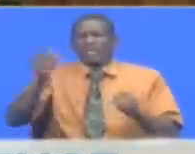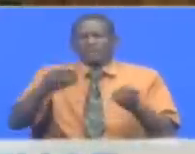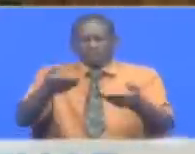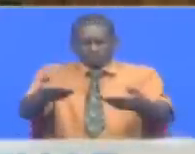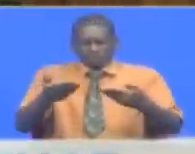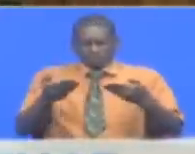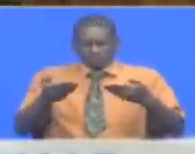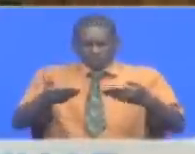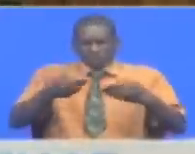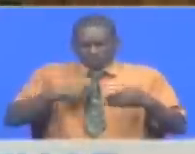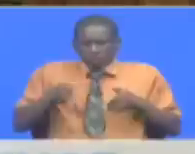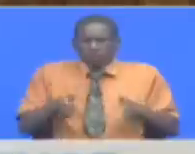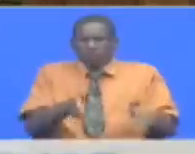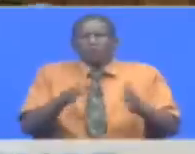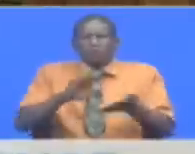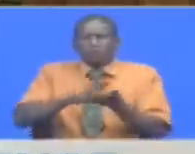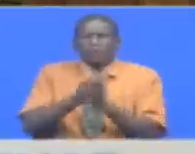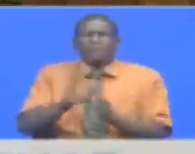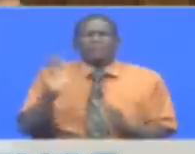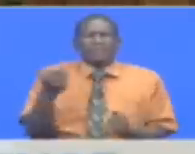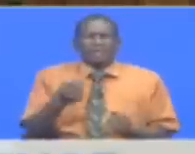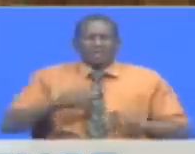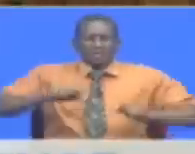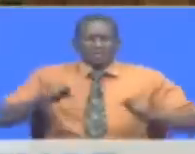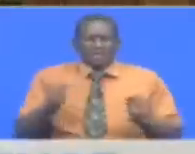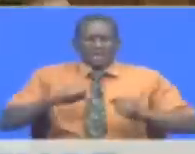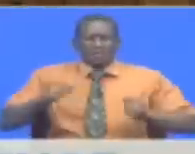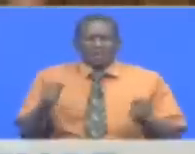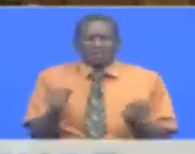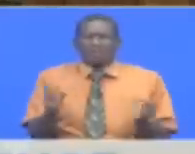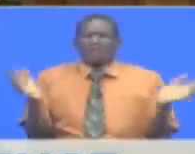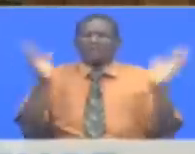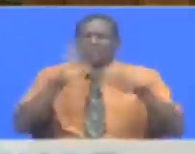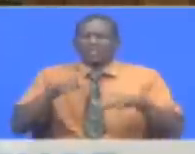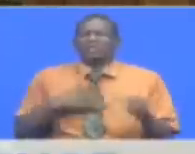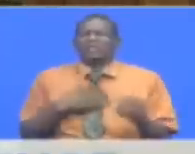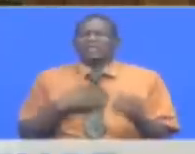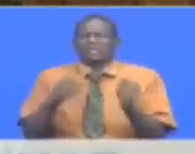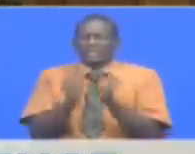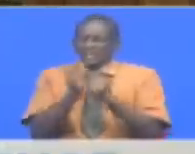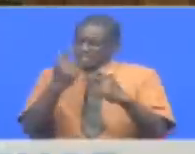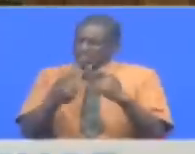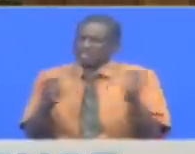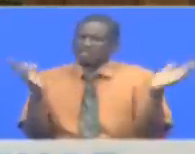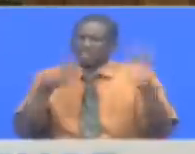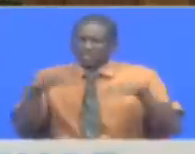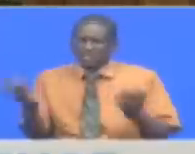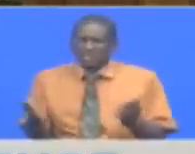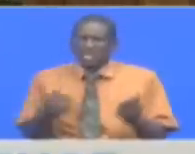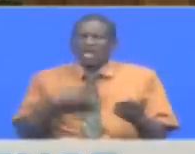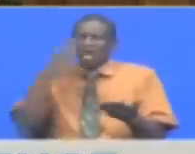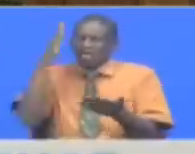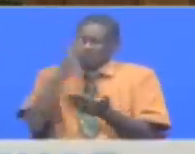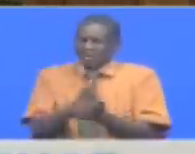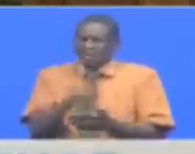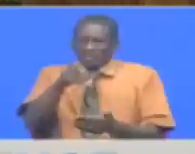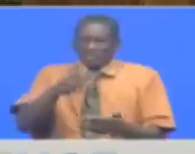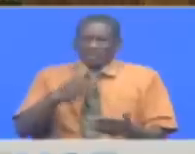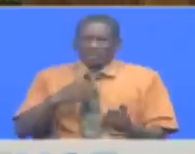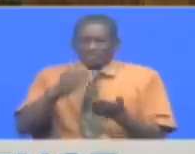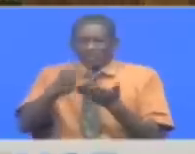me. I am more than happy to serve out my term and finish my program. But I also believe that this is part of my